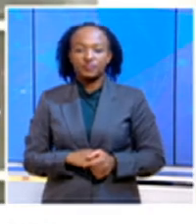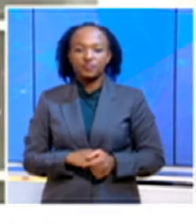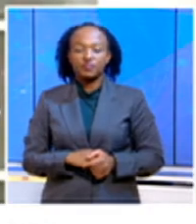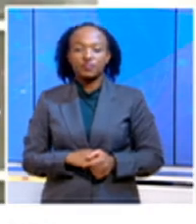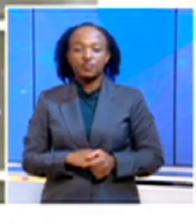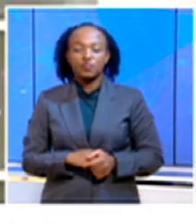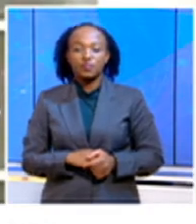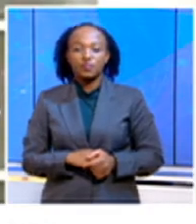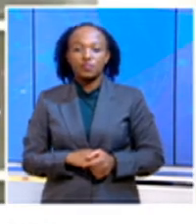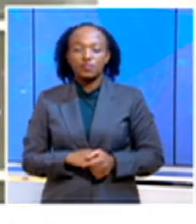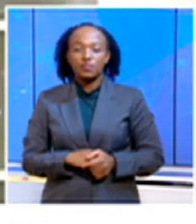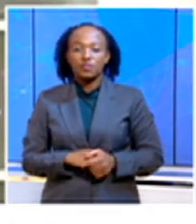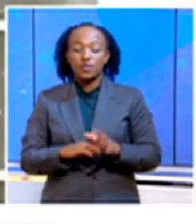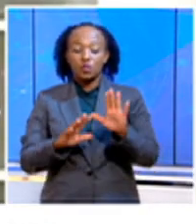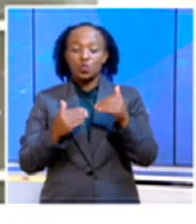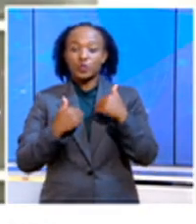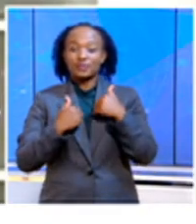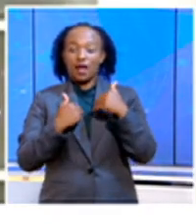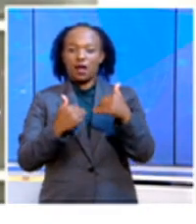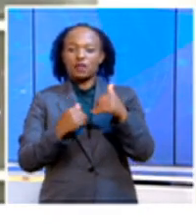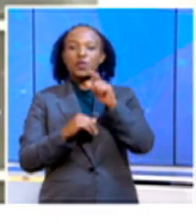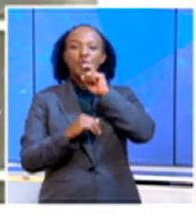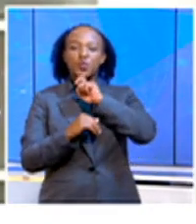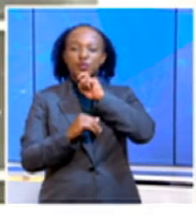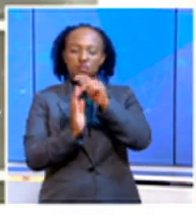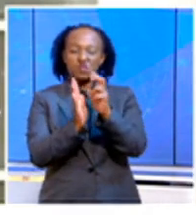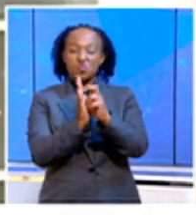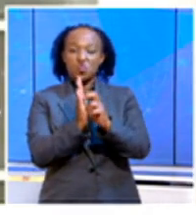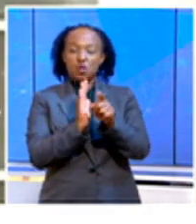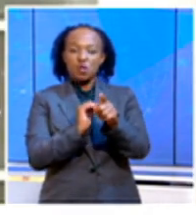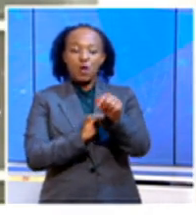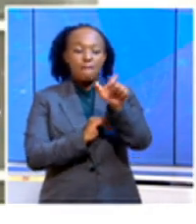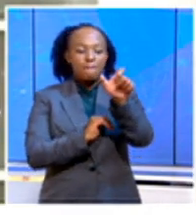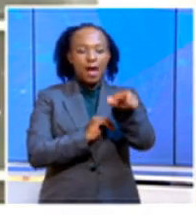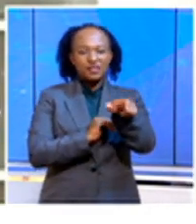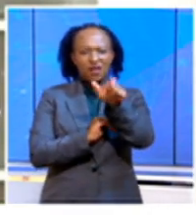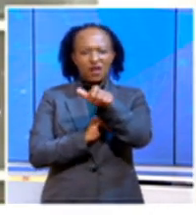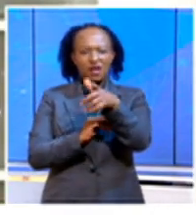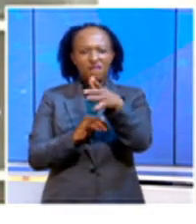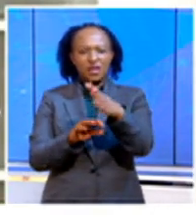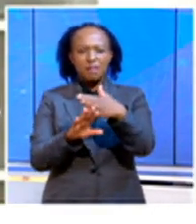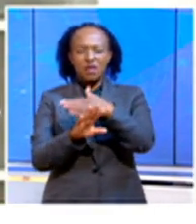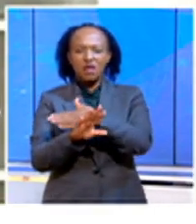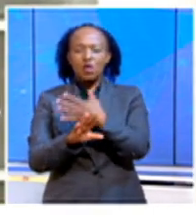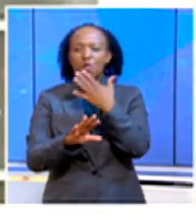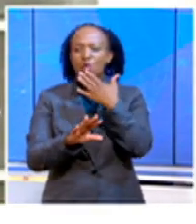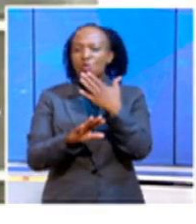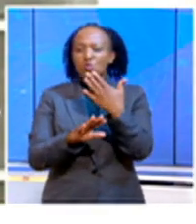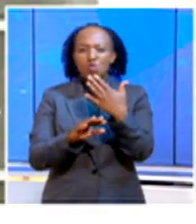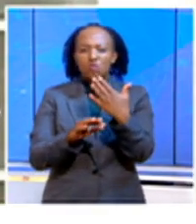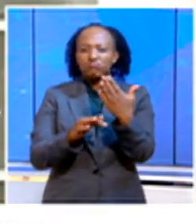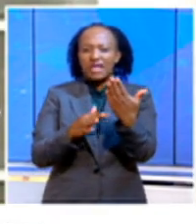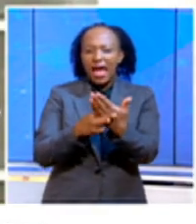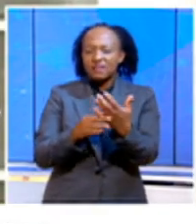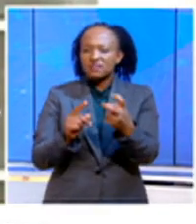applying these kinds of mechanisms in terms of how to deal with individuals who are under a cloud of controversy or